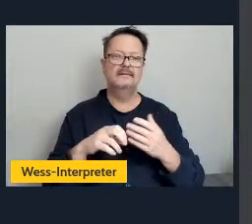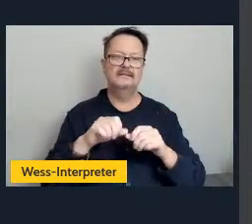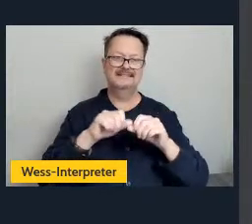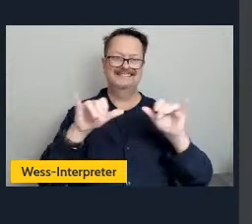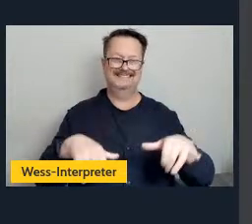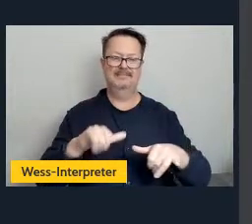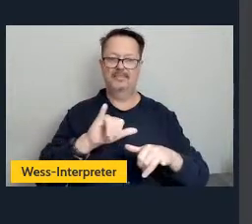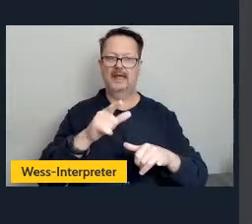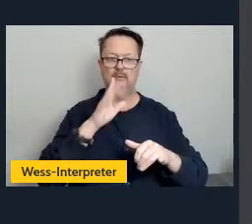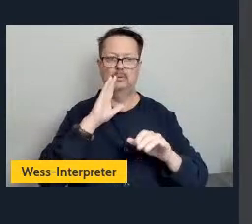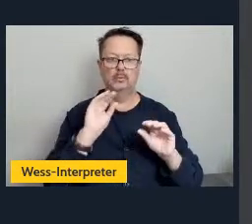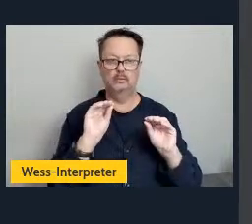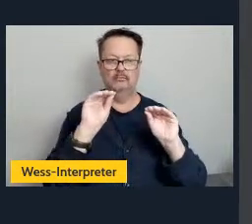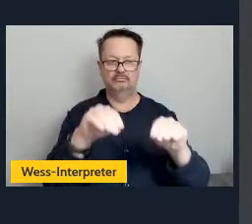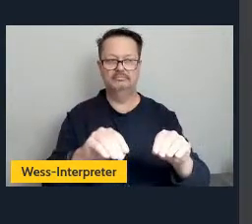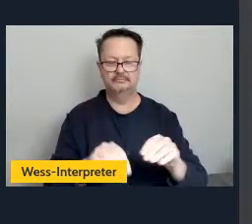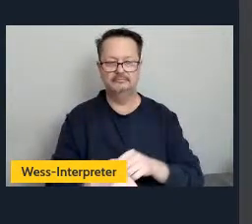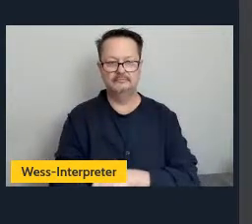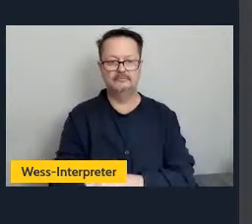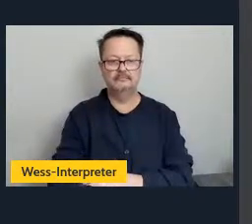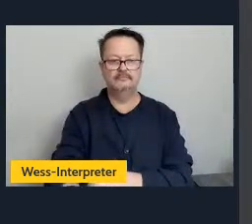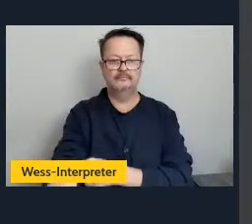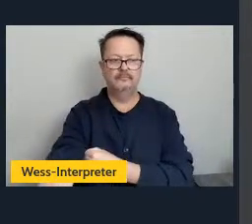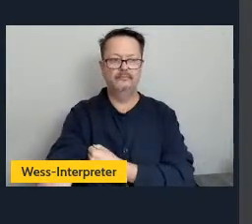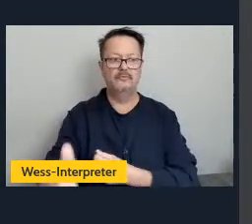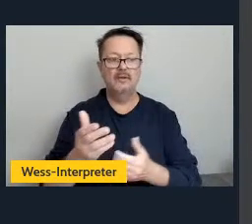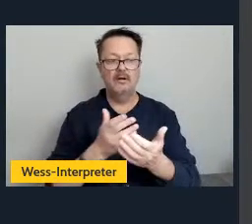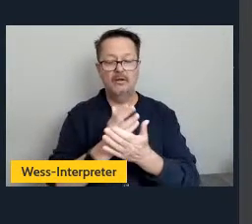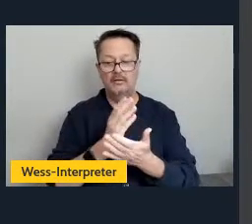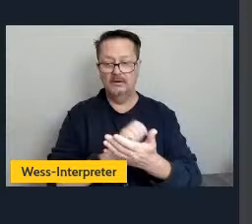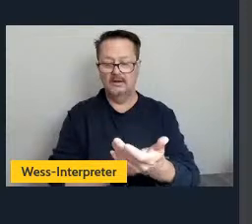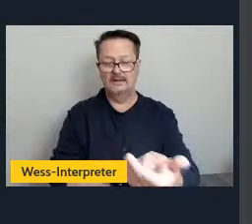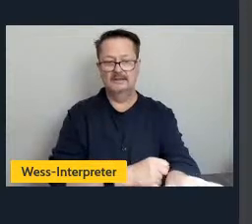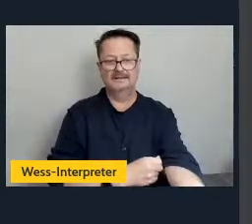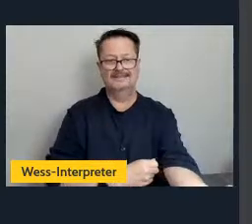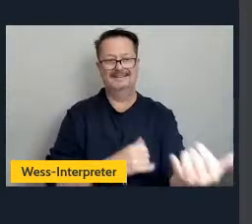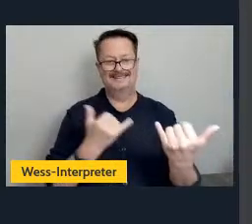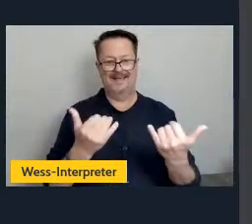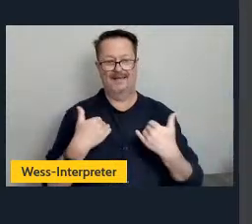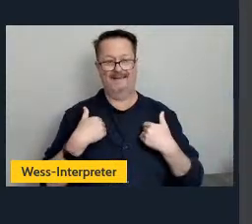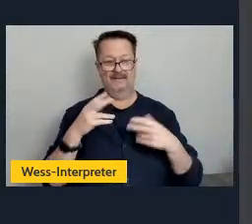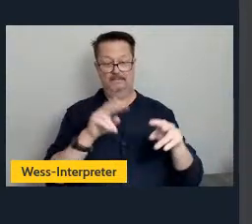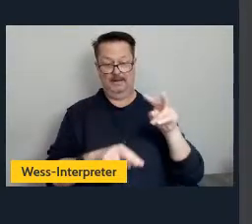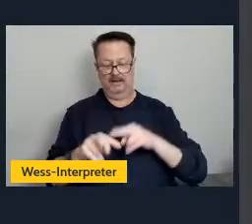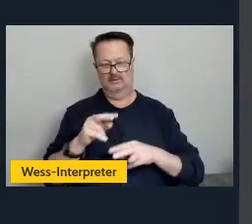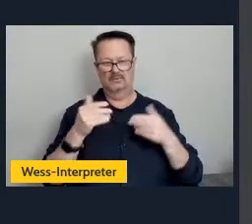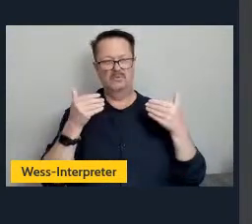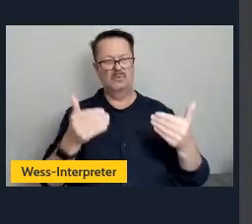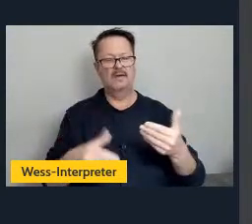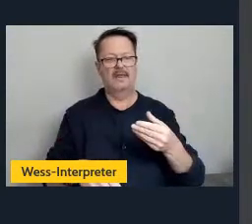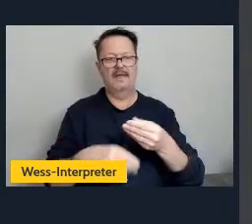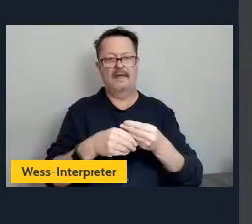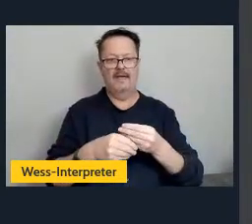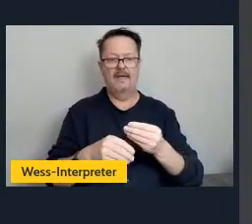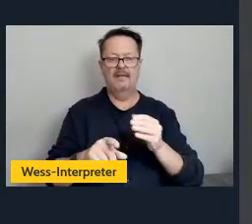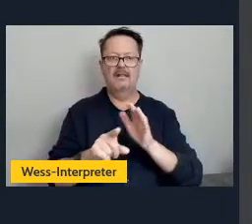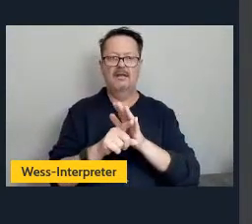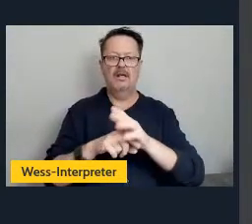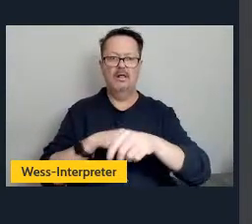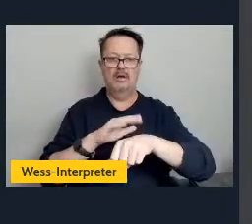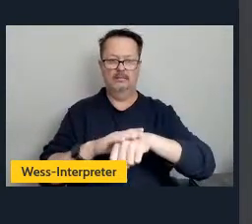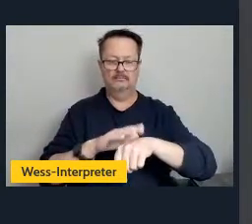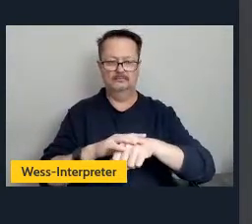going to use it. Alright, so now we have the monitoring, and let's add some alarms. So for example, we want to